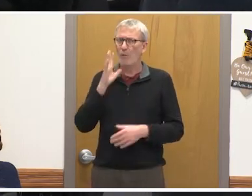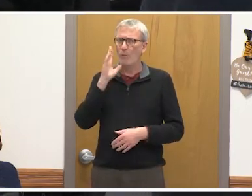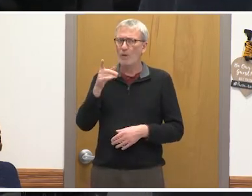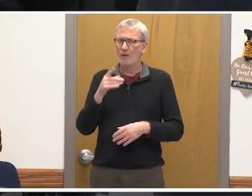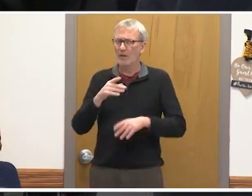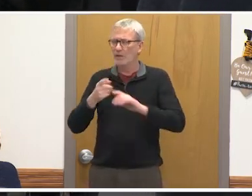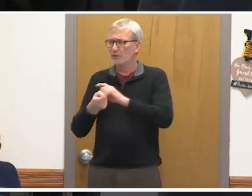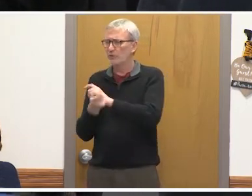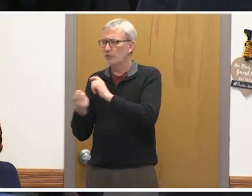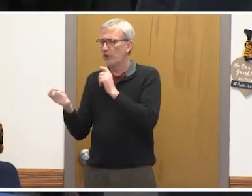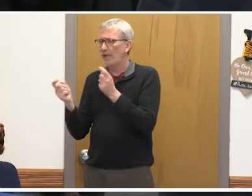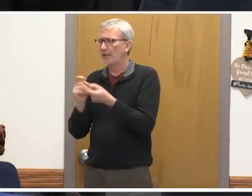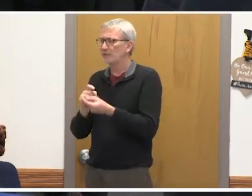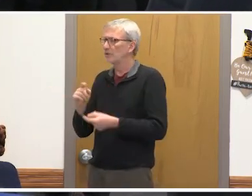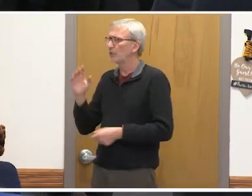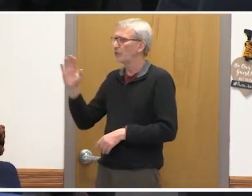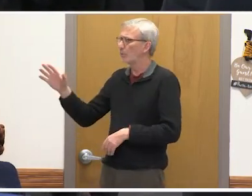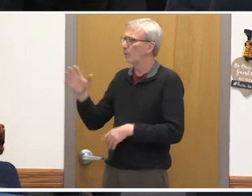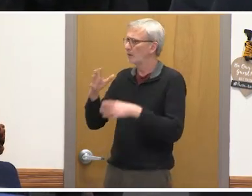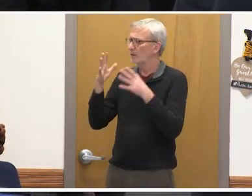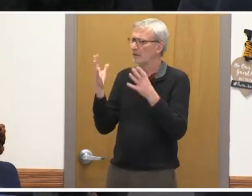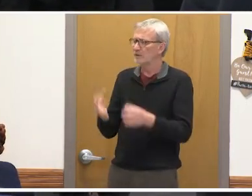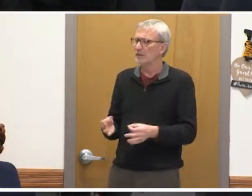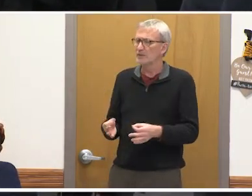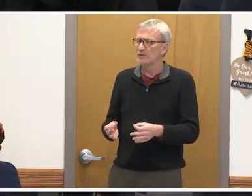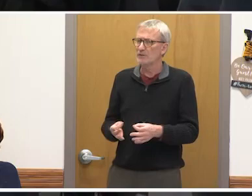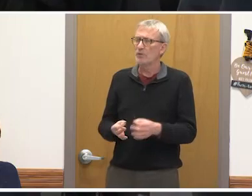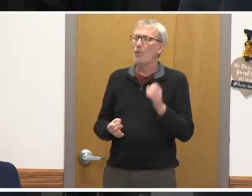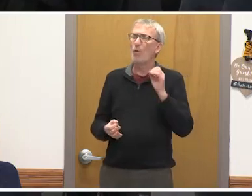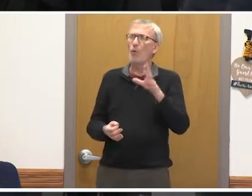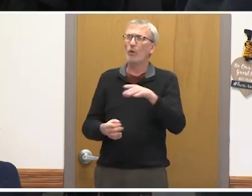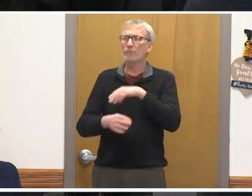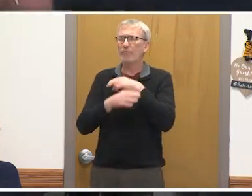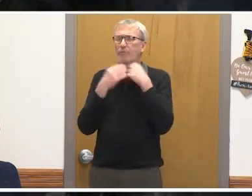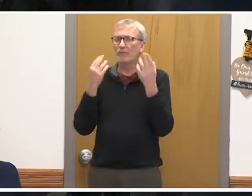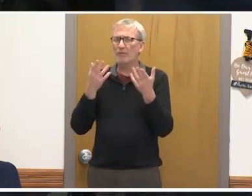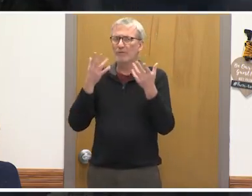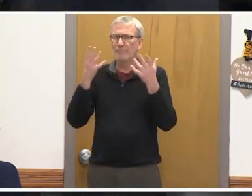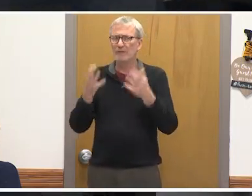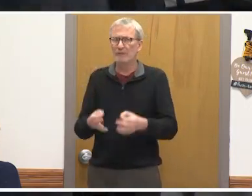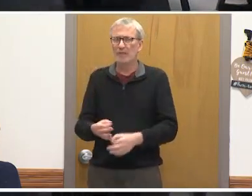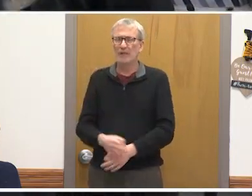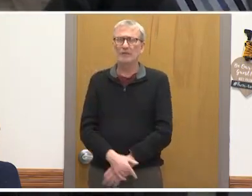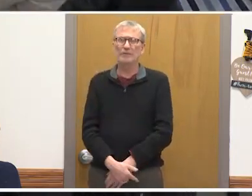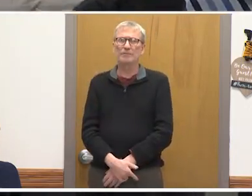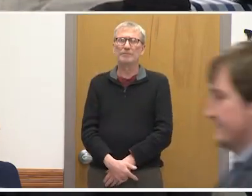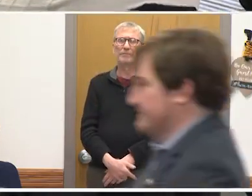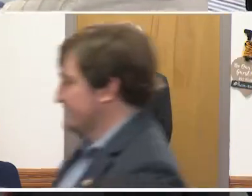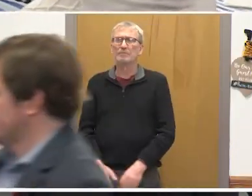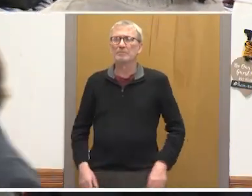to affect your decision on what you have already decided to do?